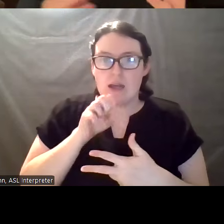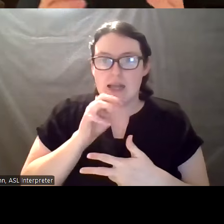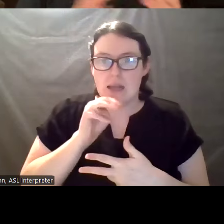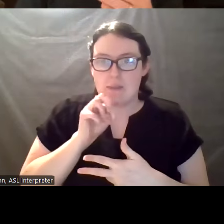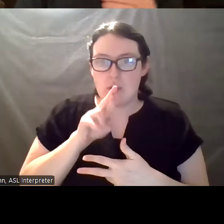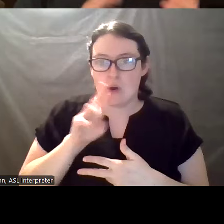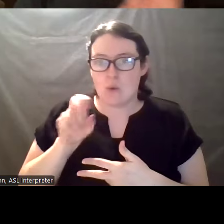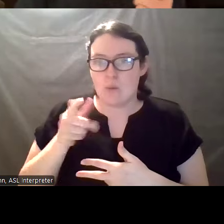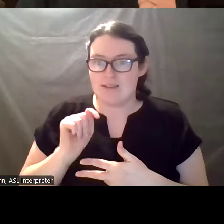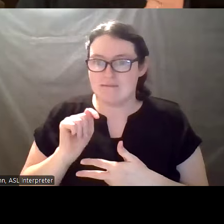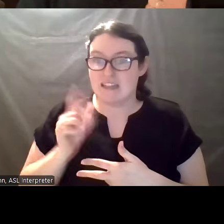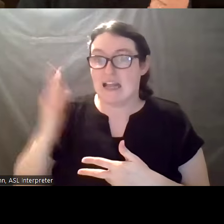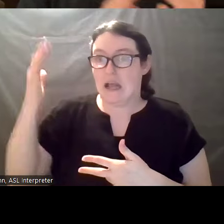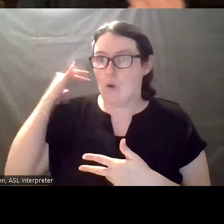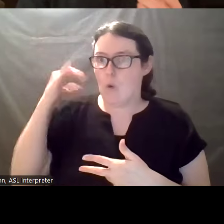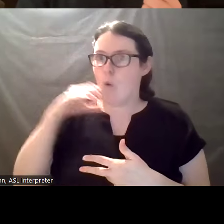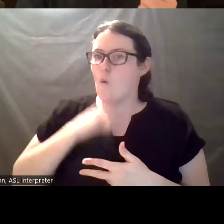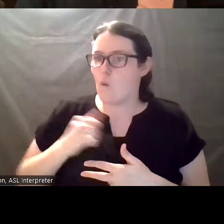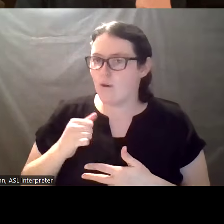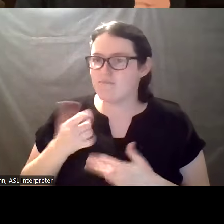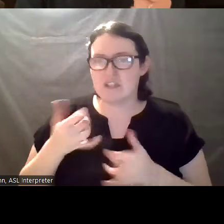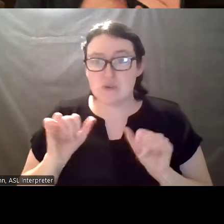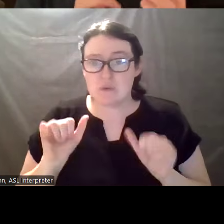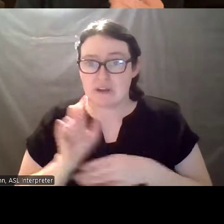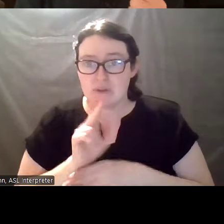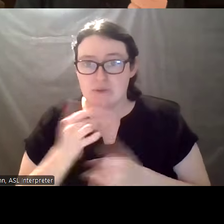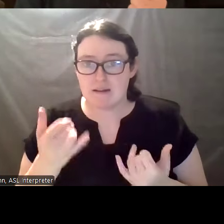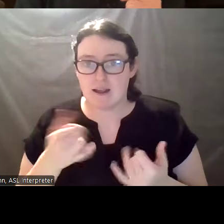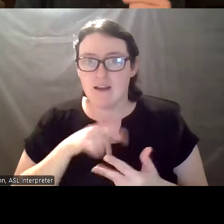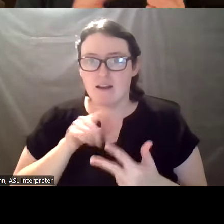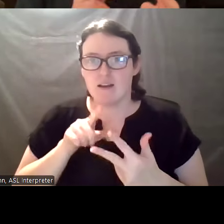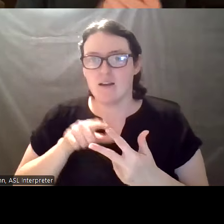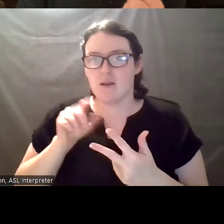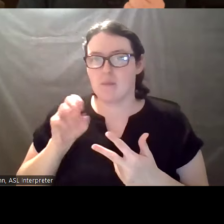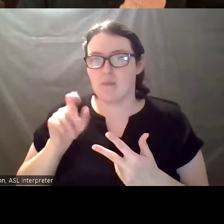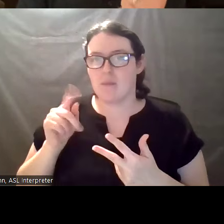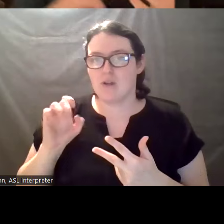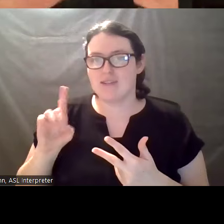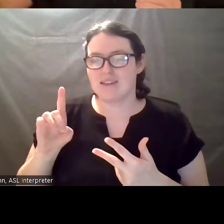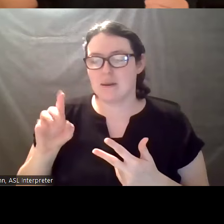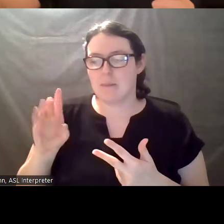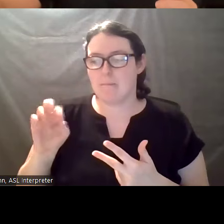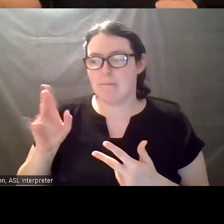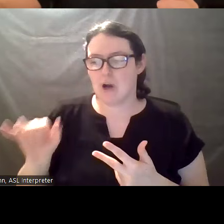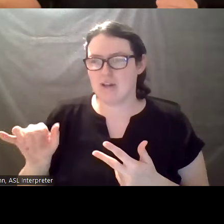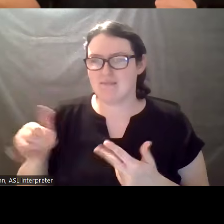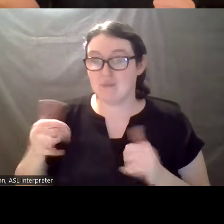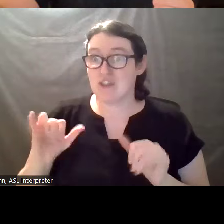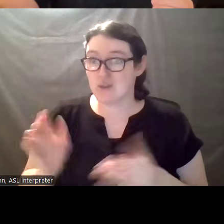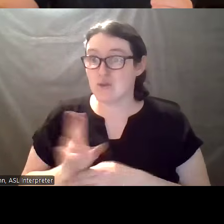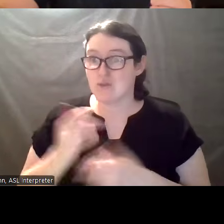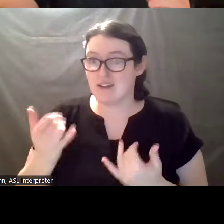can still get today. Malted barley, which is the main ingredient in many of our own beers today. And then an enigmatic ingredient called bapir.